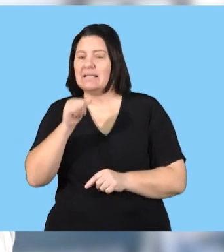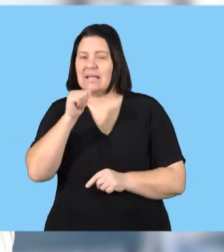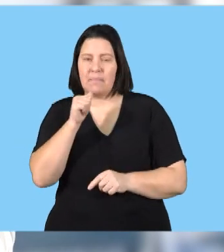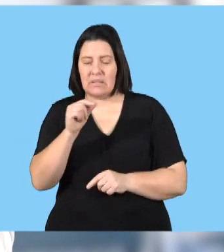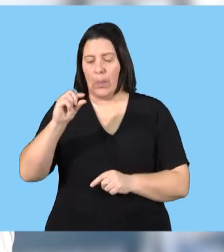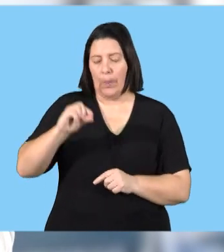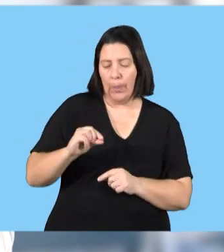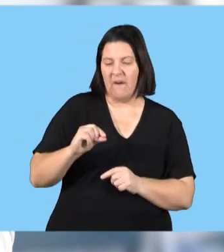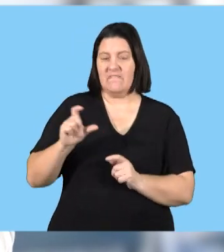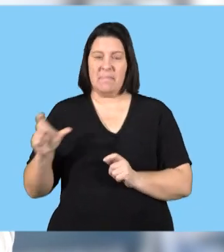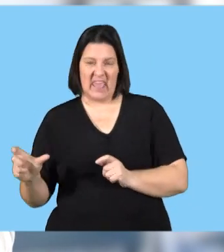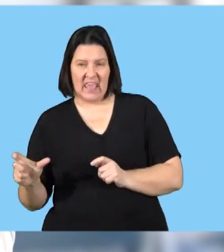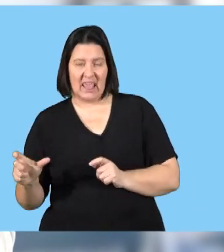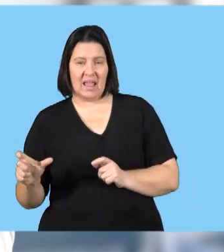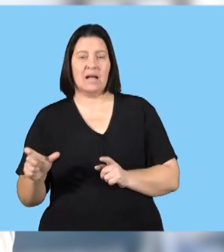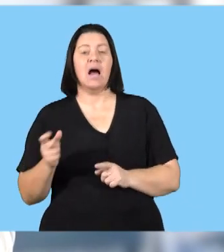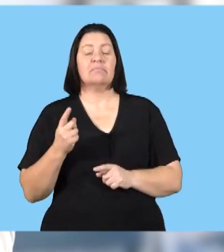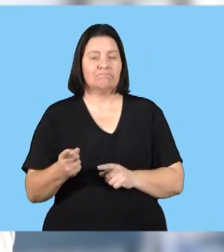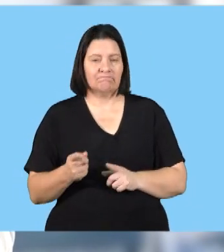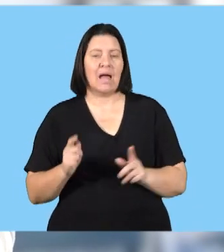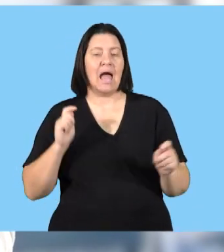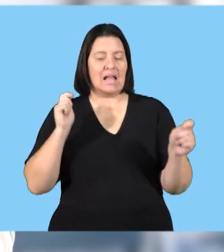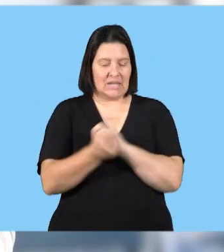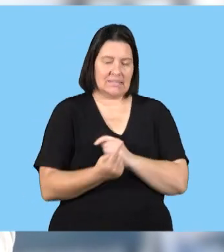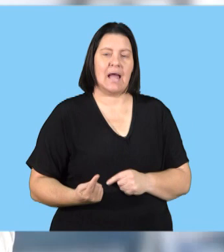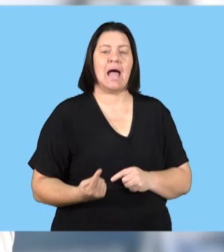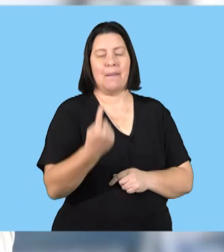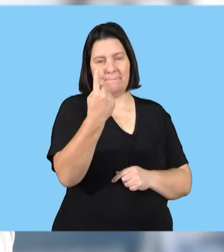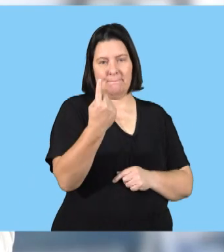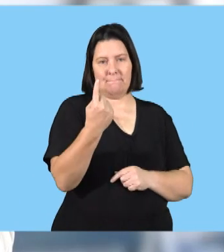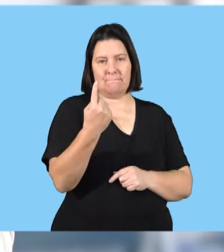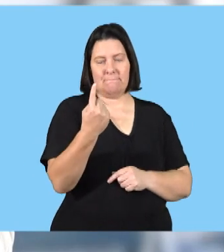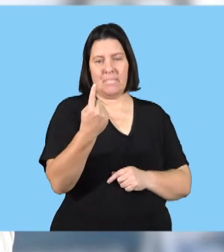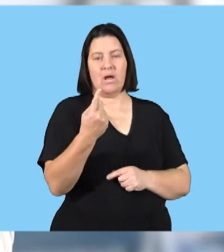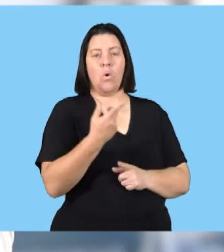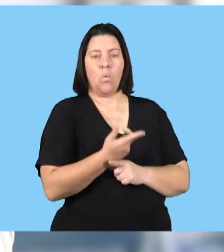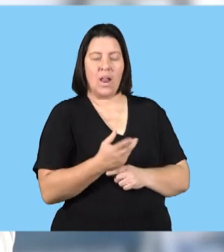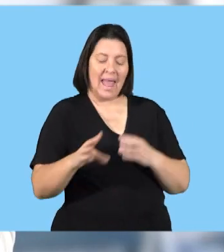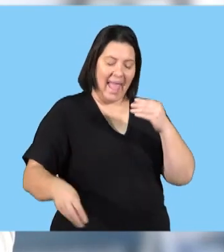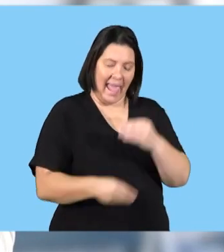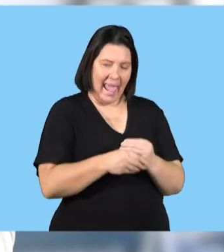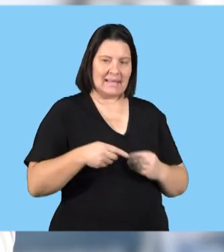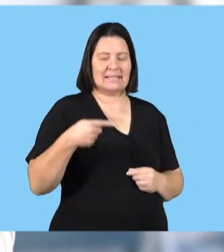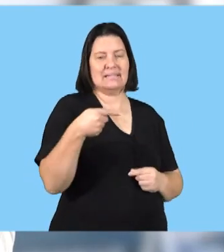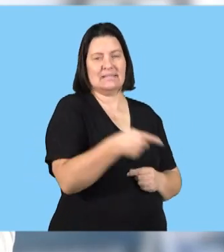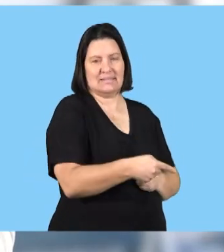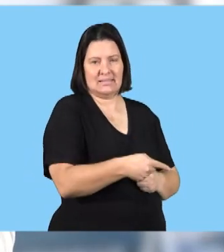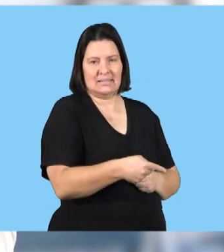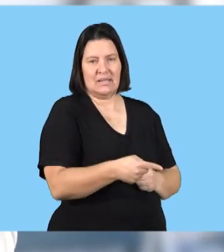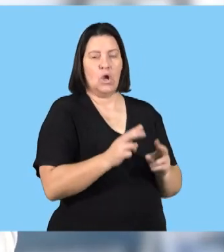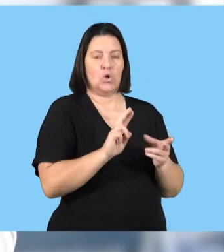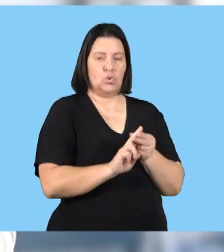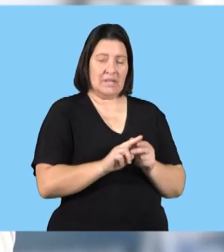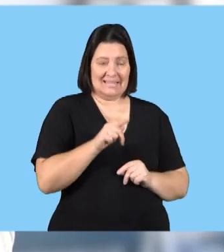matter how big the decimal is, that decimal is adjusted upward, and it will add 1 unit to